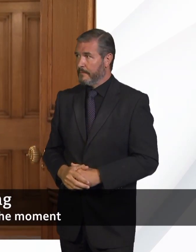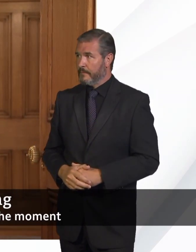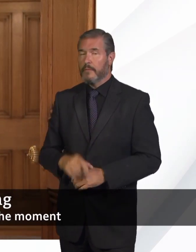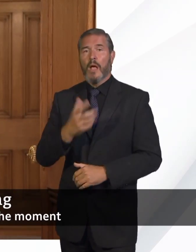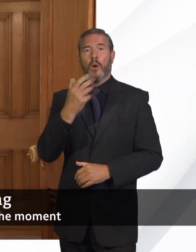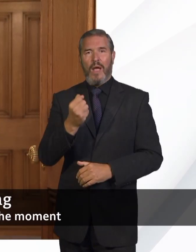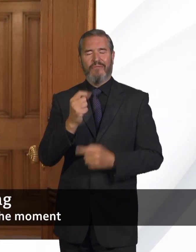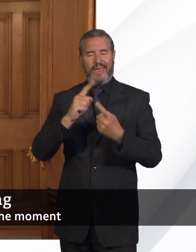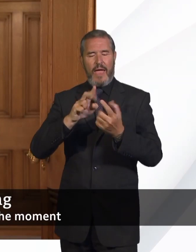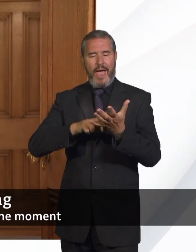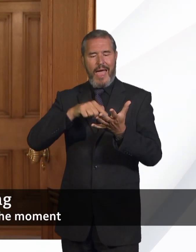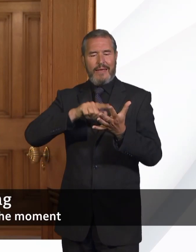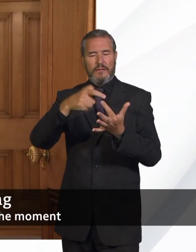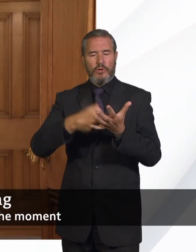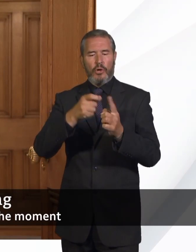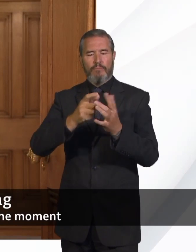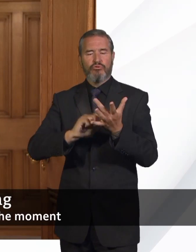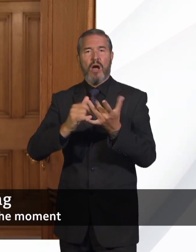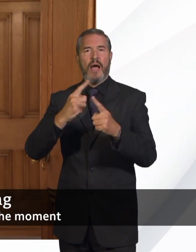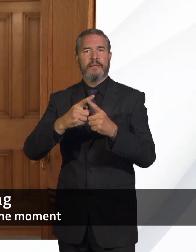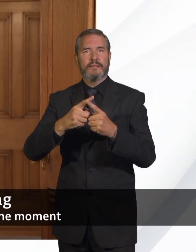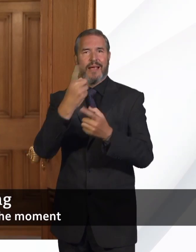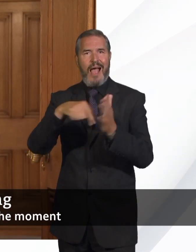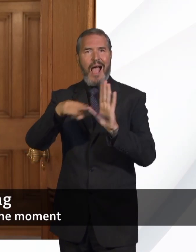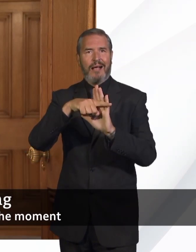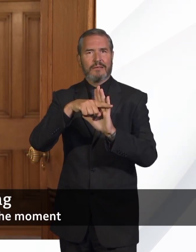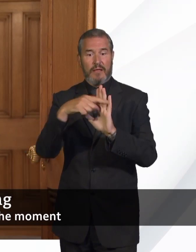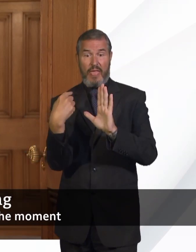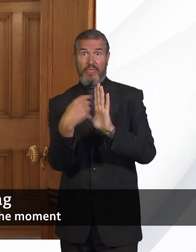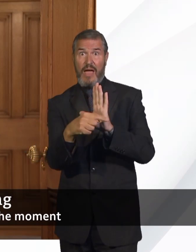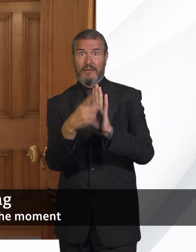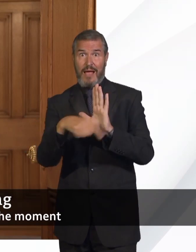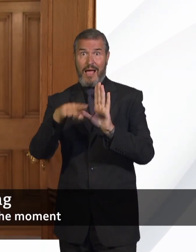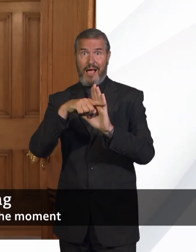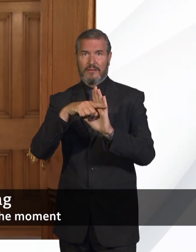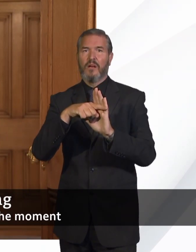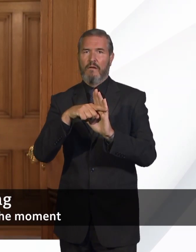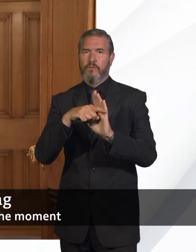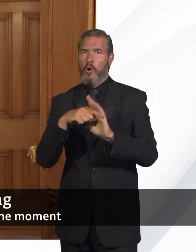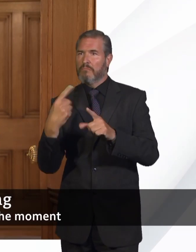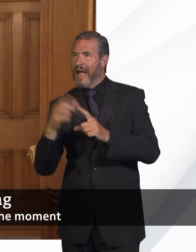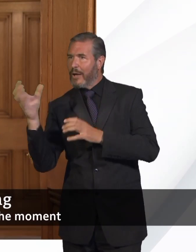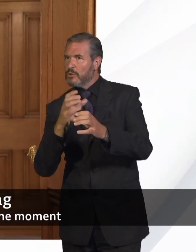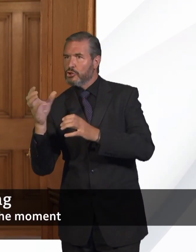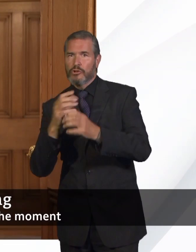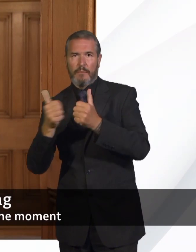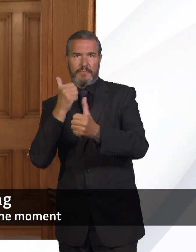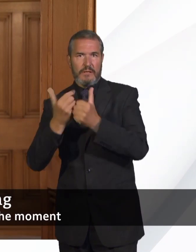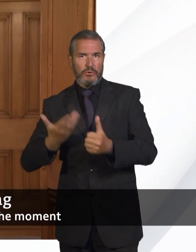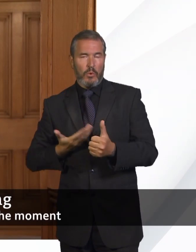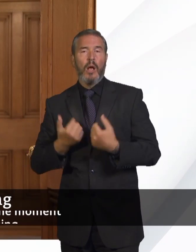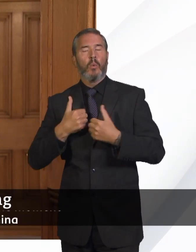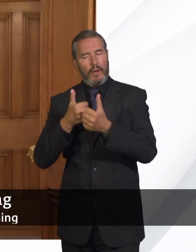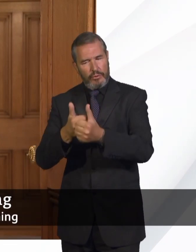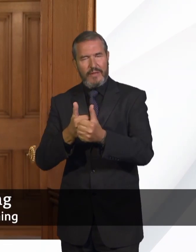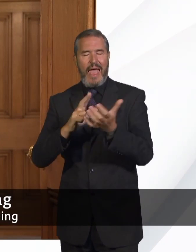Enterprise Act currently that we can draw upon in terms of calling in mergers and acquisitions. We are committed to the